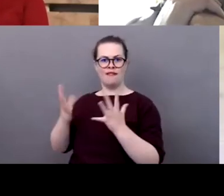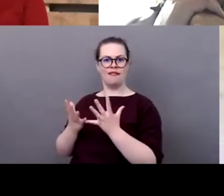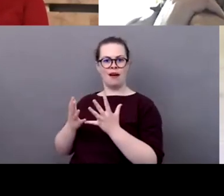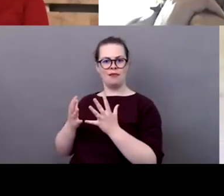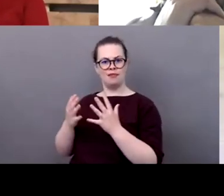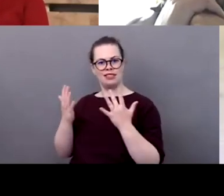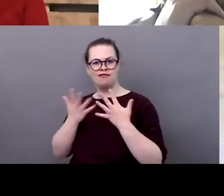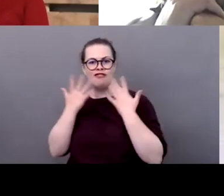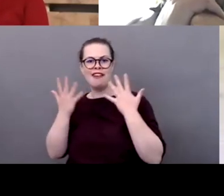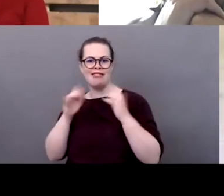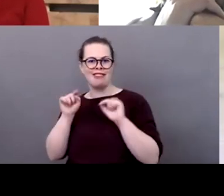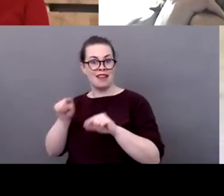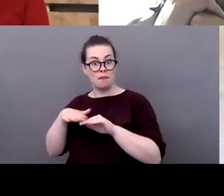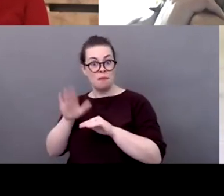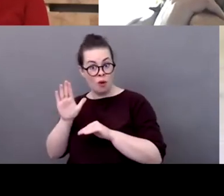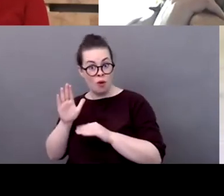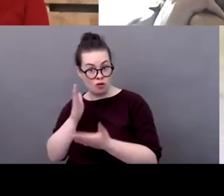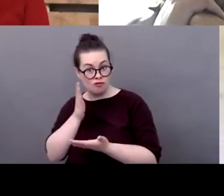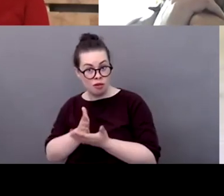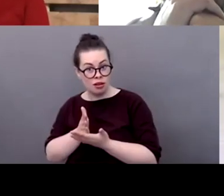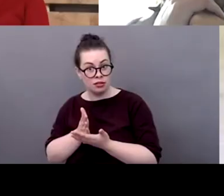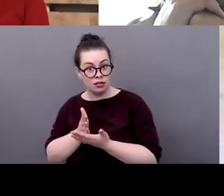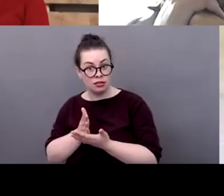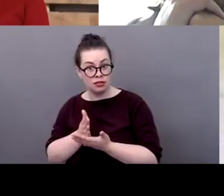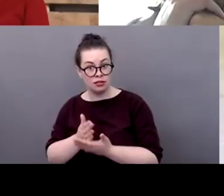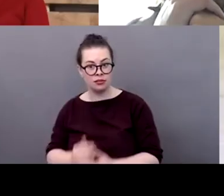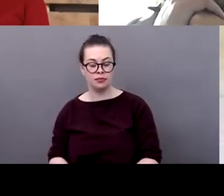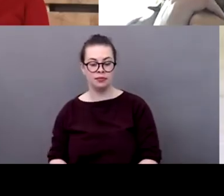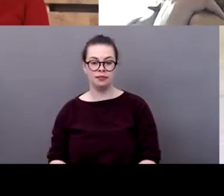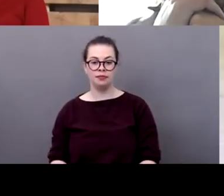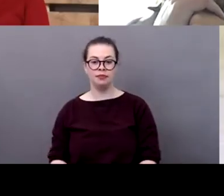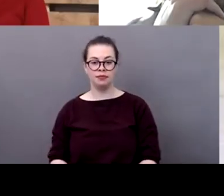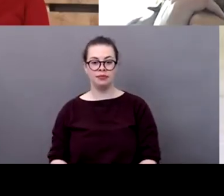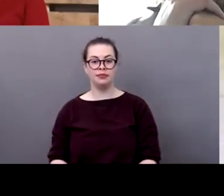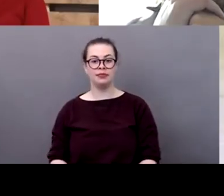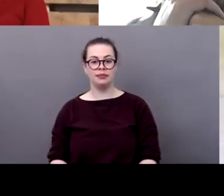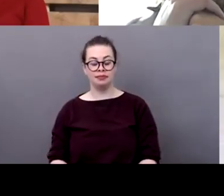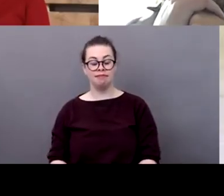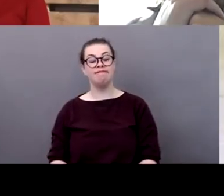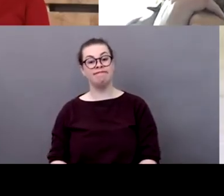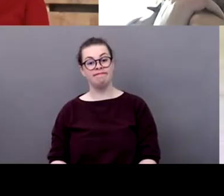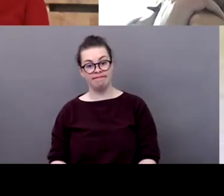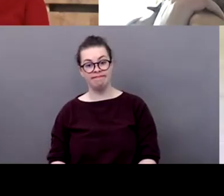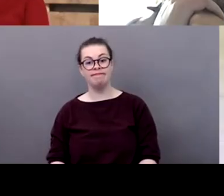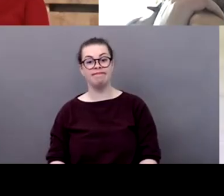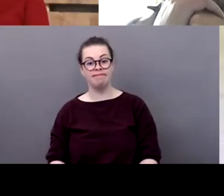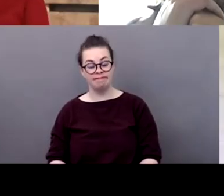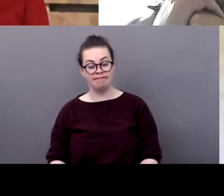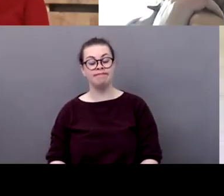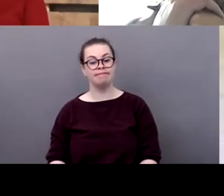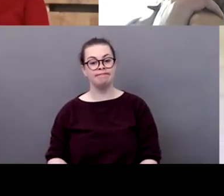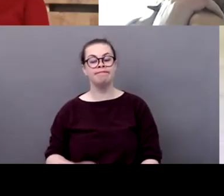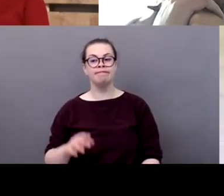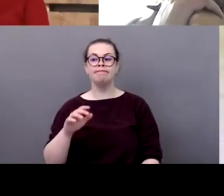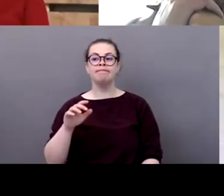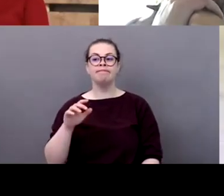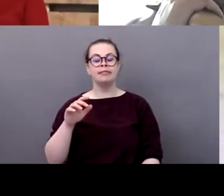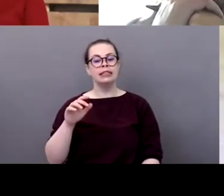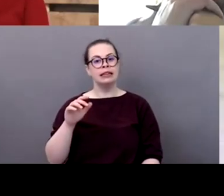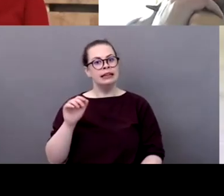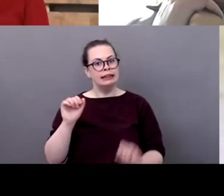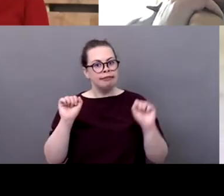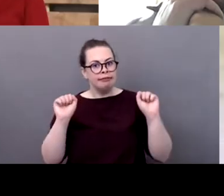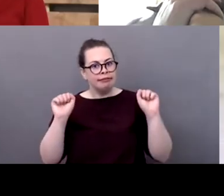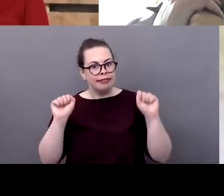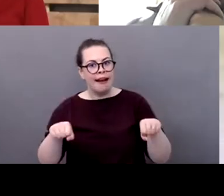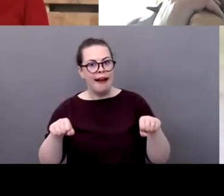Yeah, it's interesting to look at where best can the leverage point be. And I completely agree with Guillaume, is there's huge potential for a